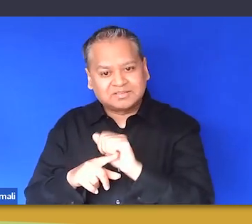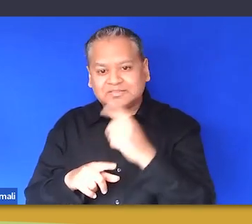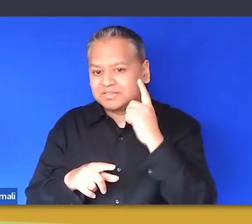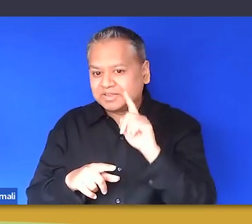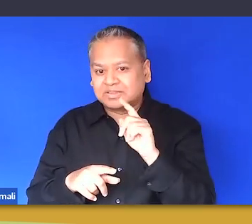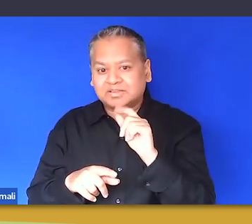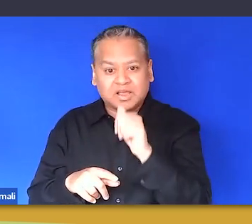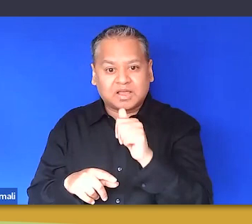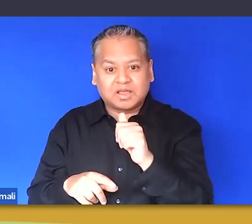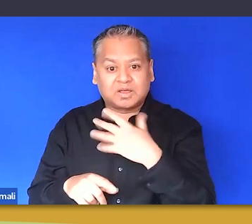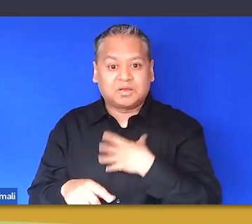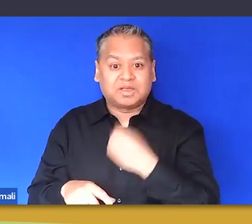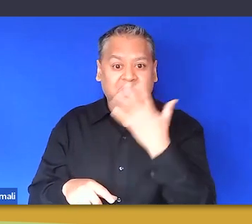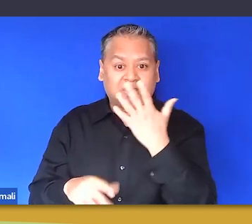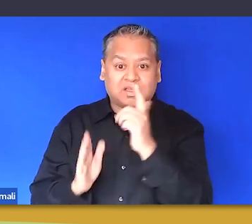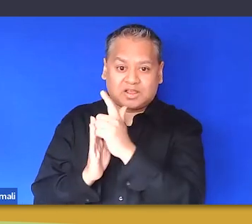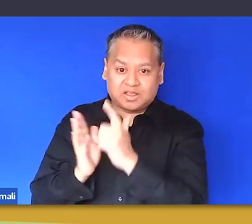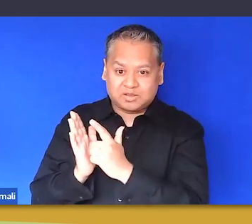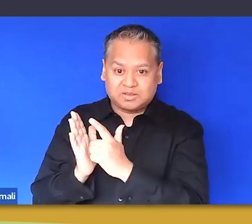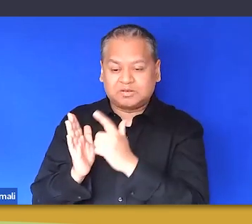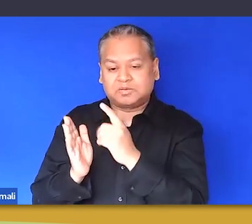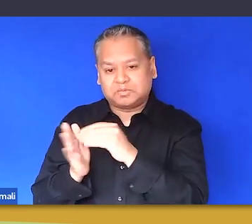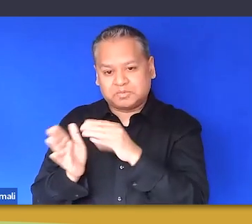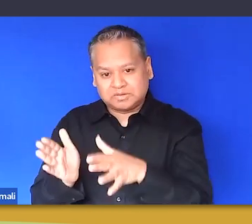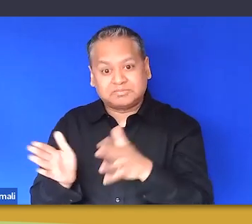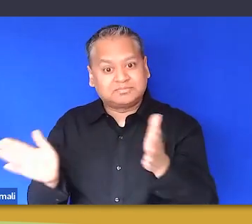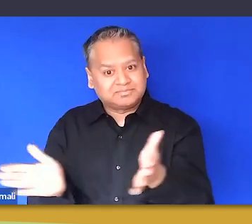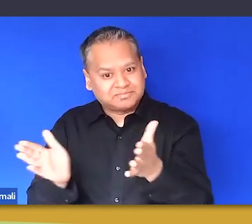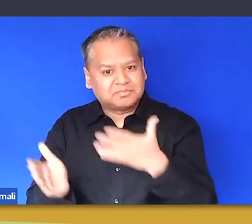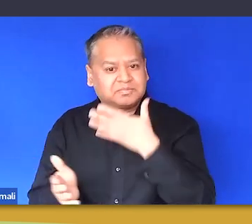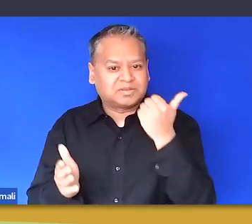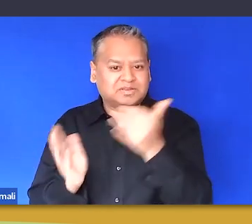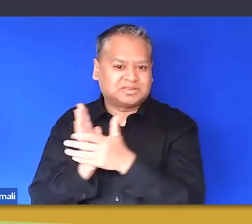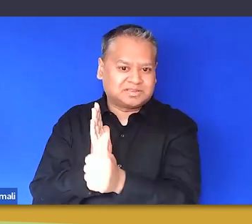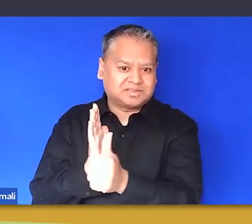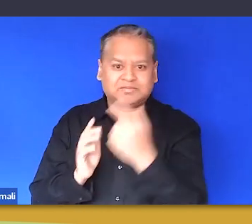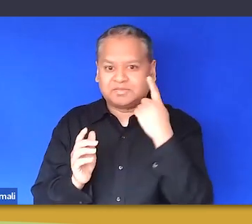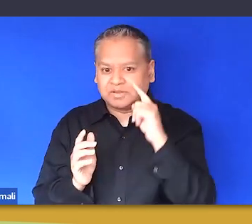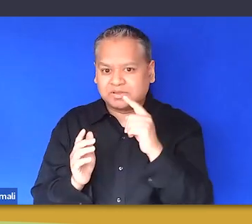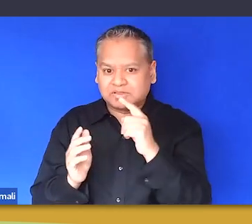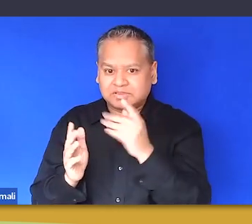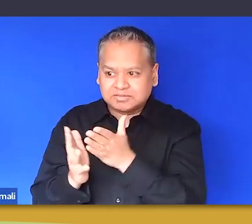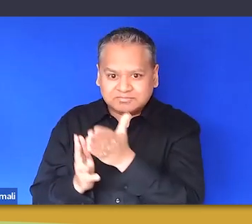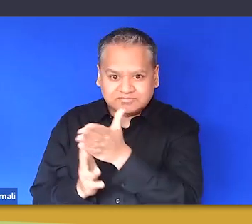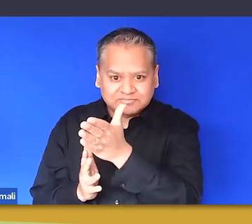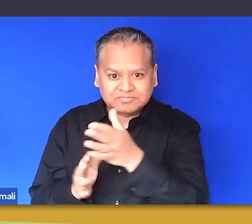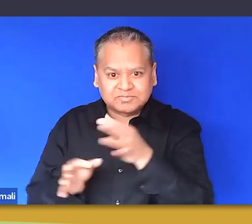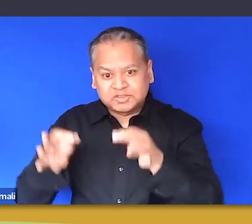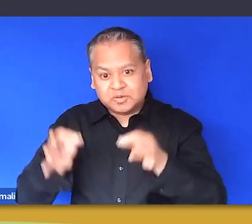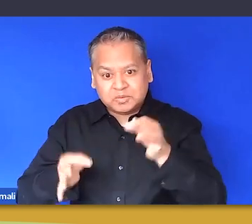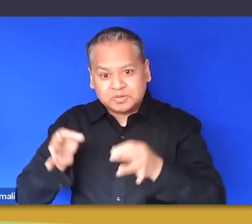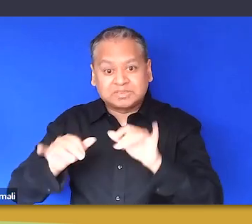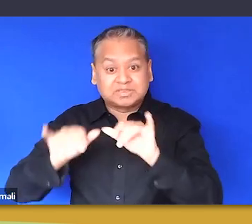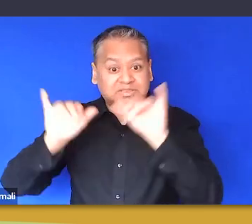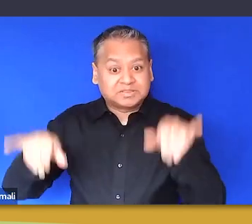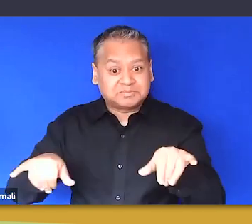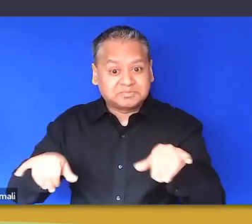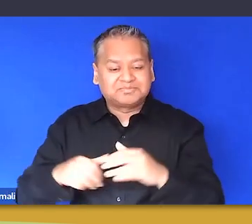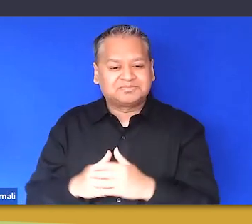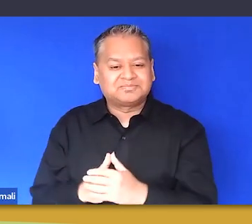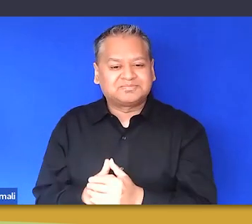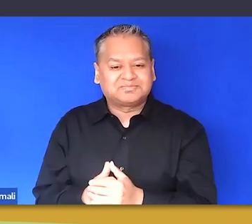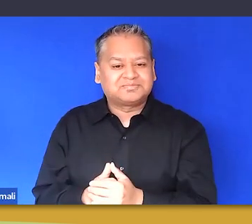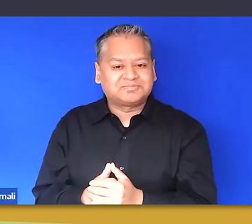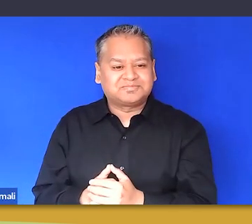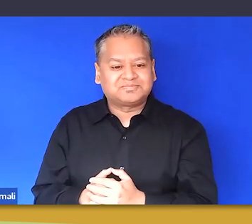you all of you for doing for what you are doing to break down barriers and support communities that are impacted by